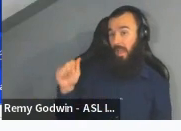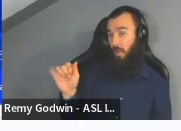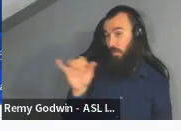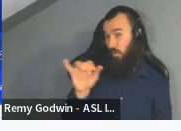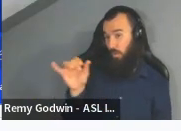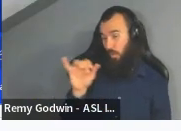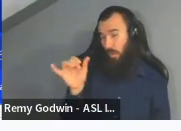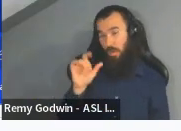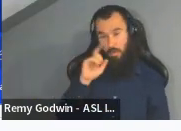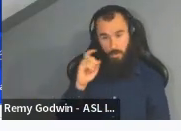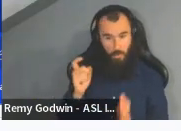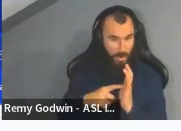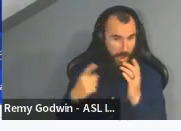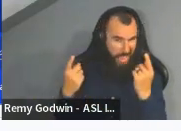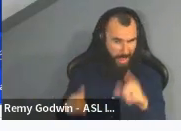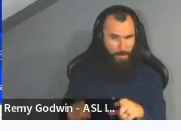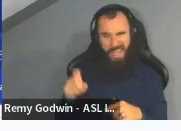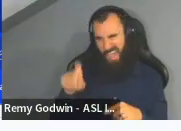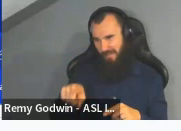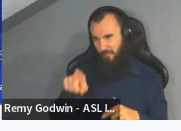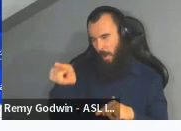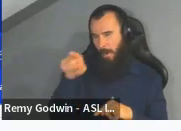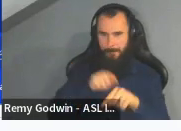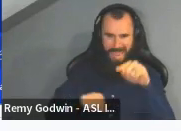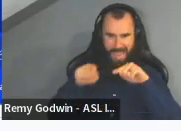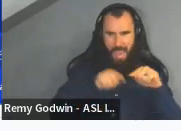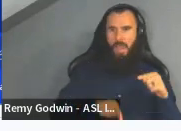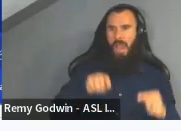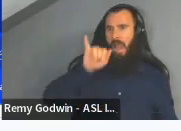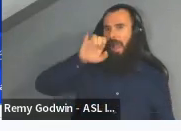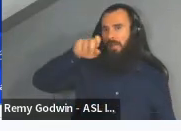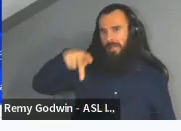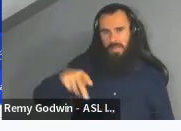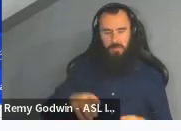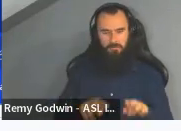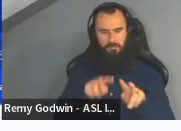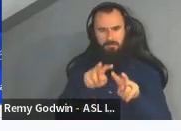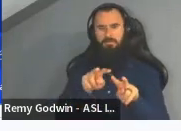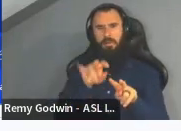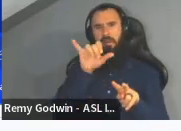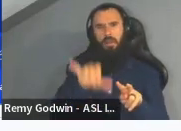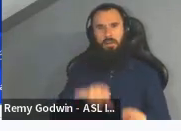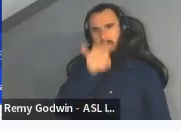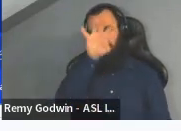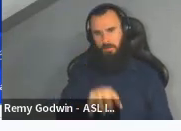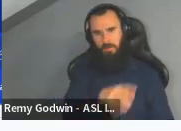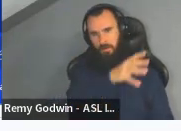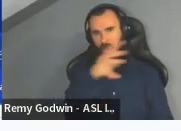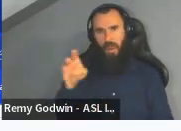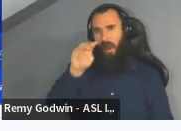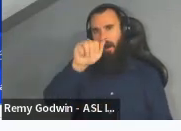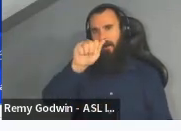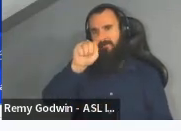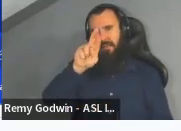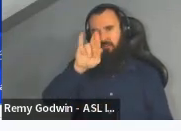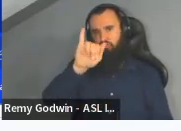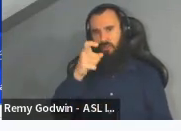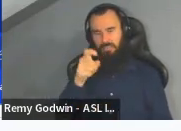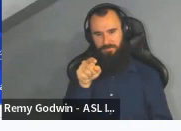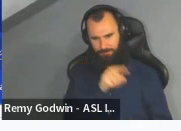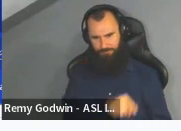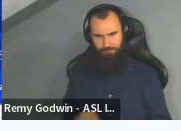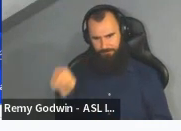sometimes happens, you have to kind of go back to your child's IEP and look at the matrix, the service matrix that shows